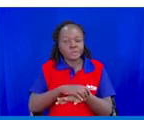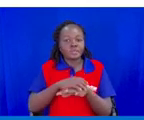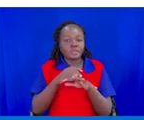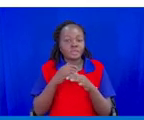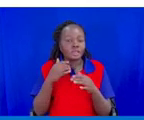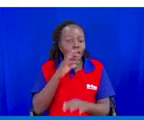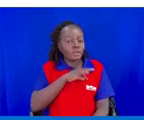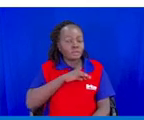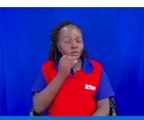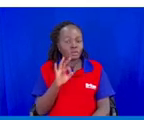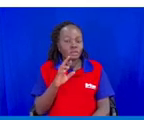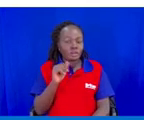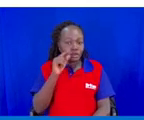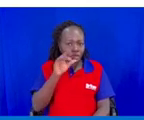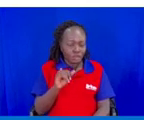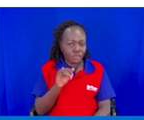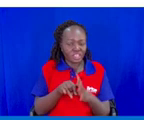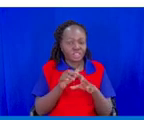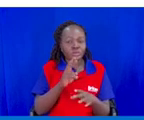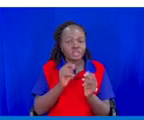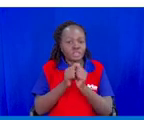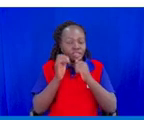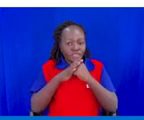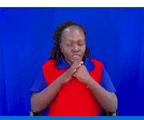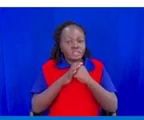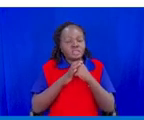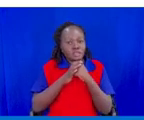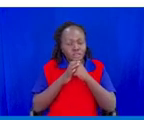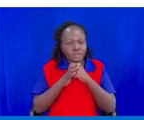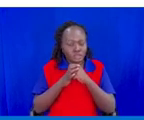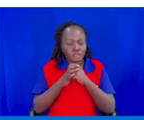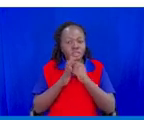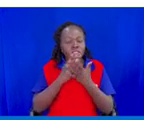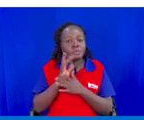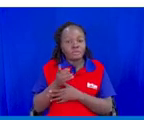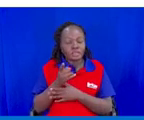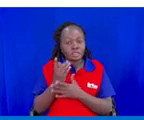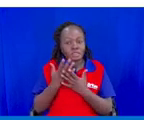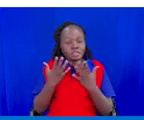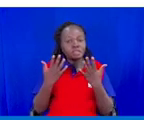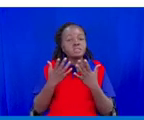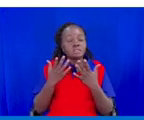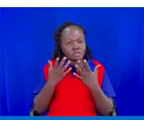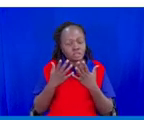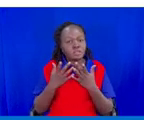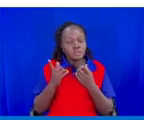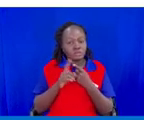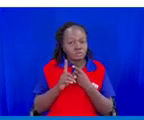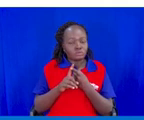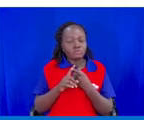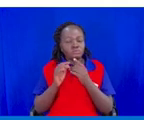rally in 2019. We sold off some of the stocks to